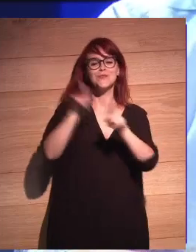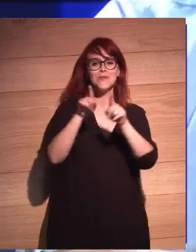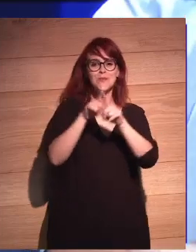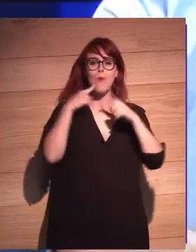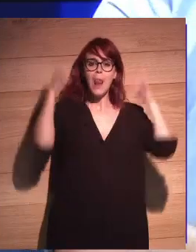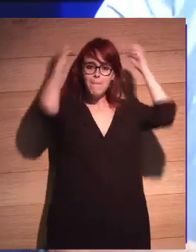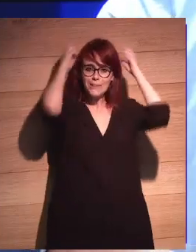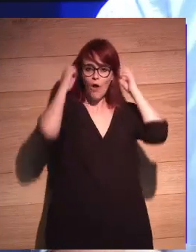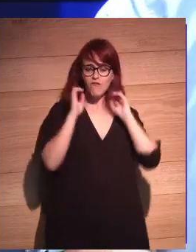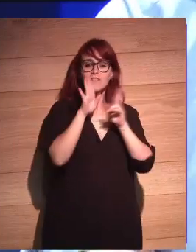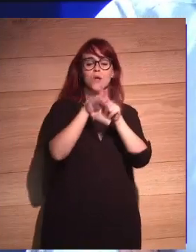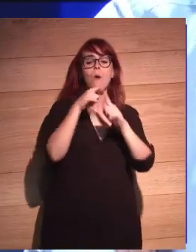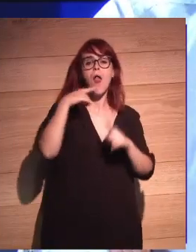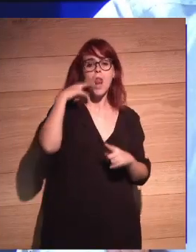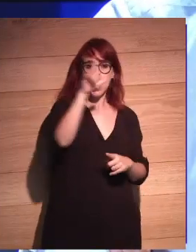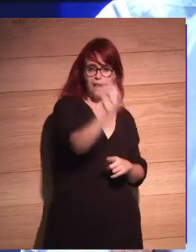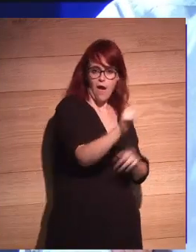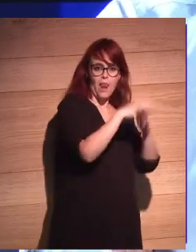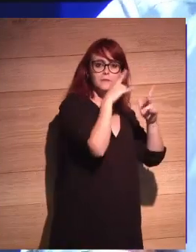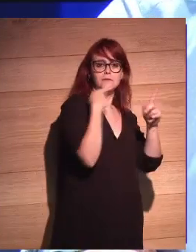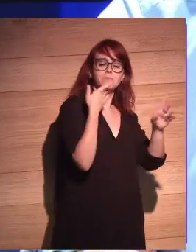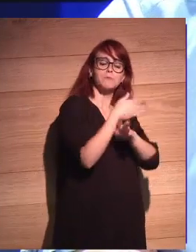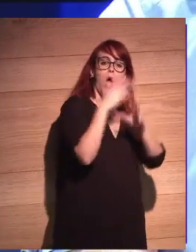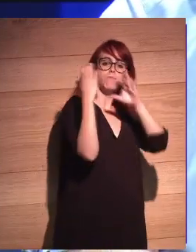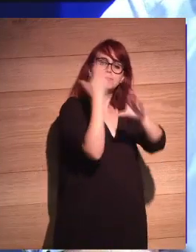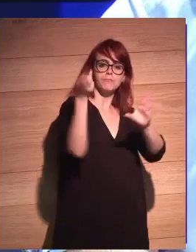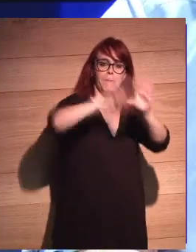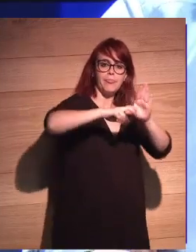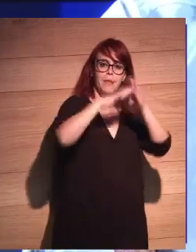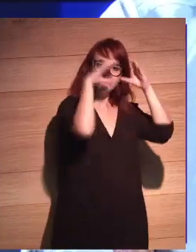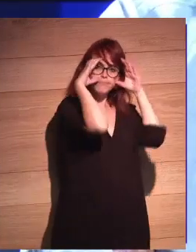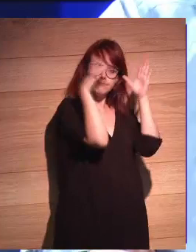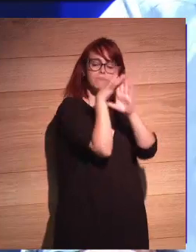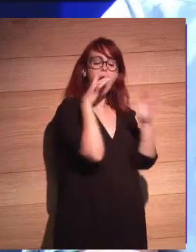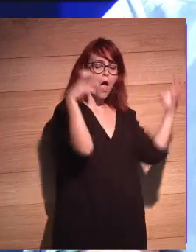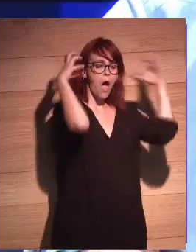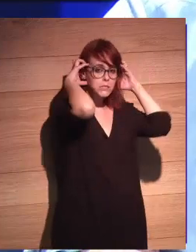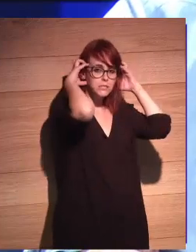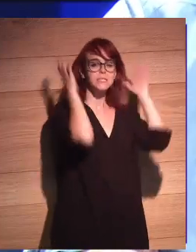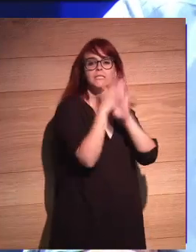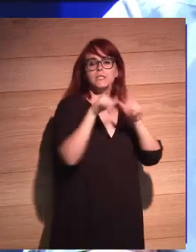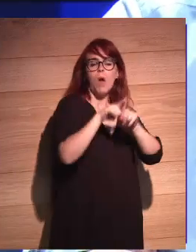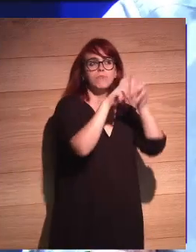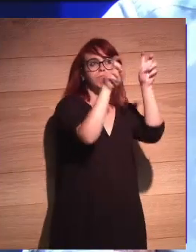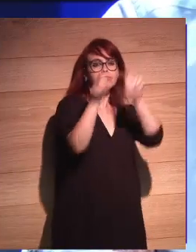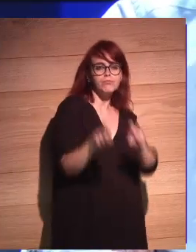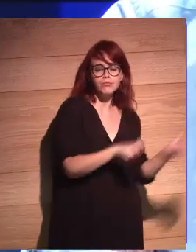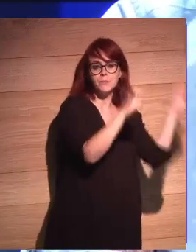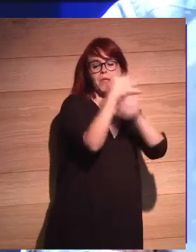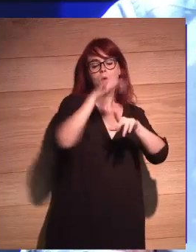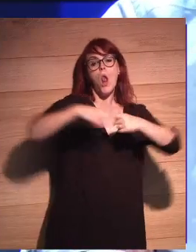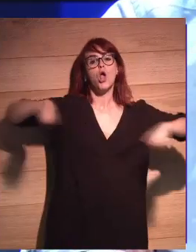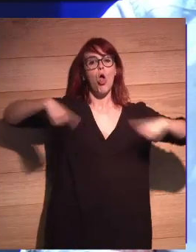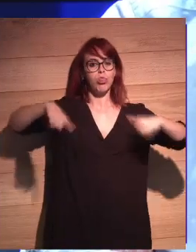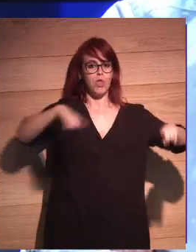called the Beethoven bus that was around the LA city, and people could jump the bus with the goggles and the headsets, and they could